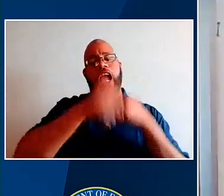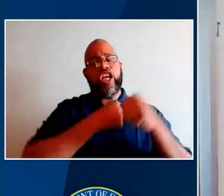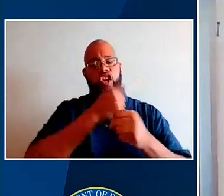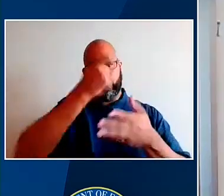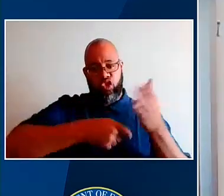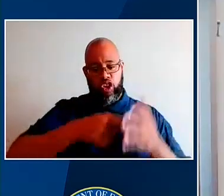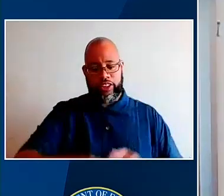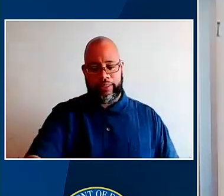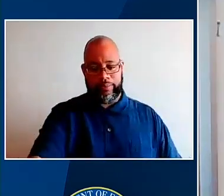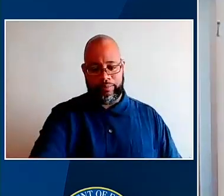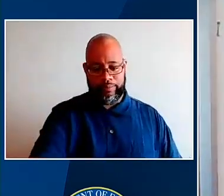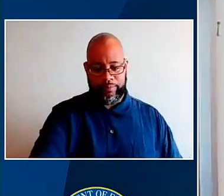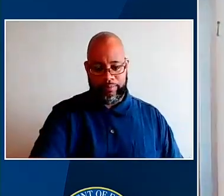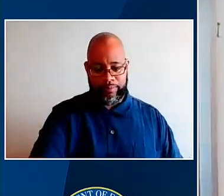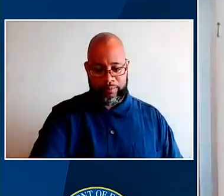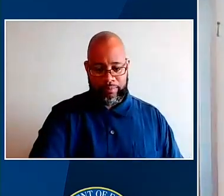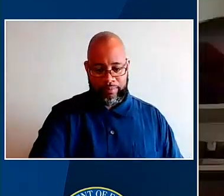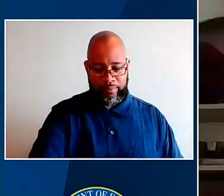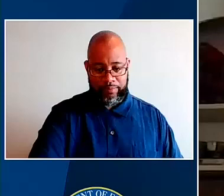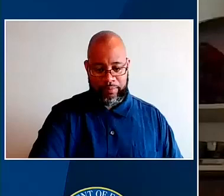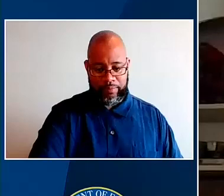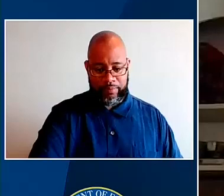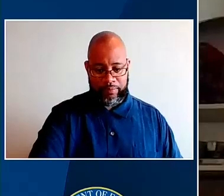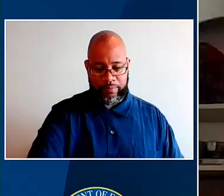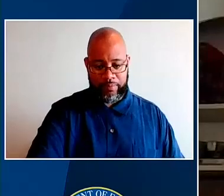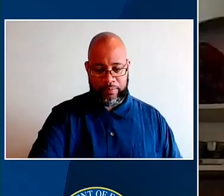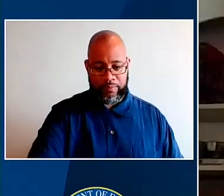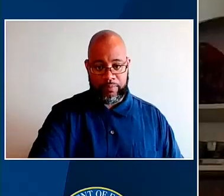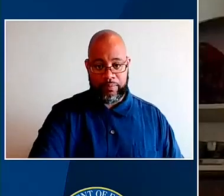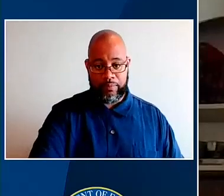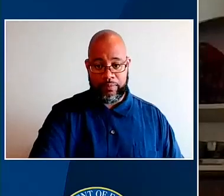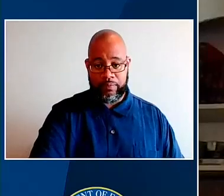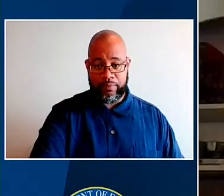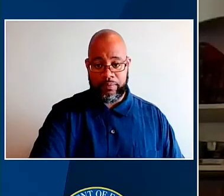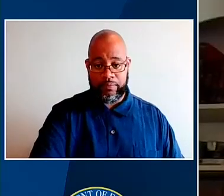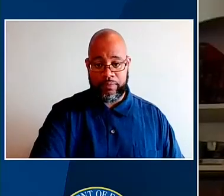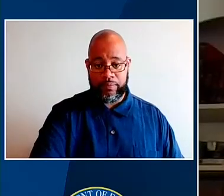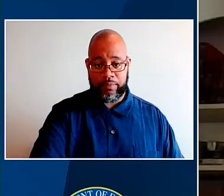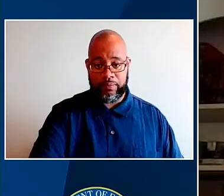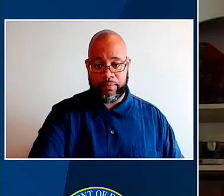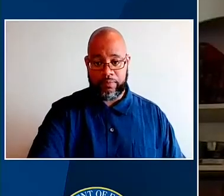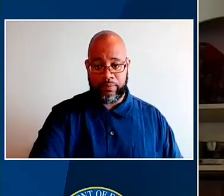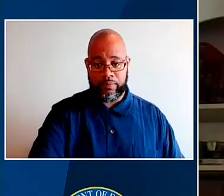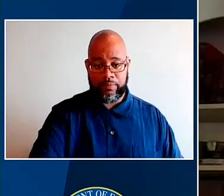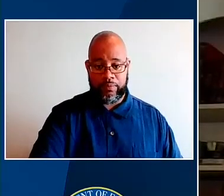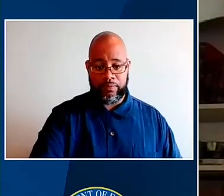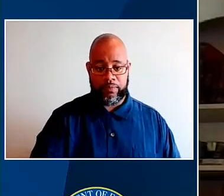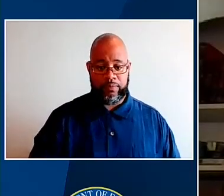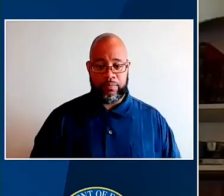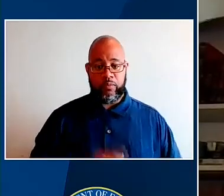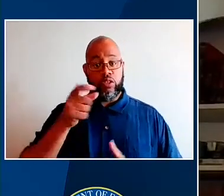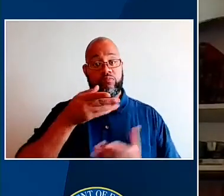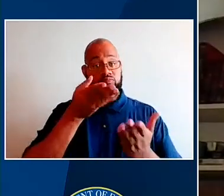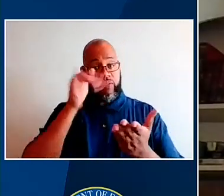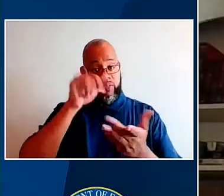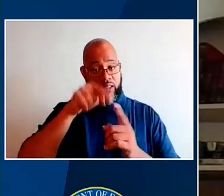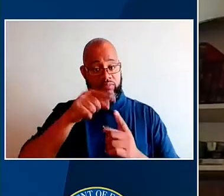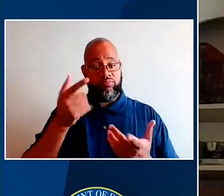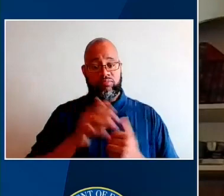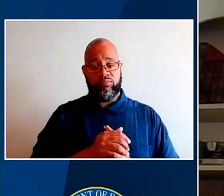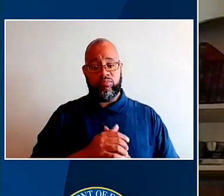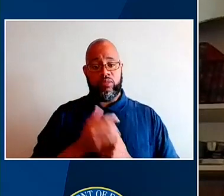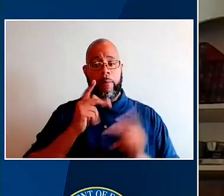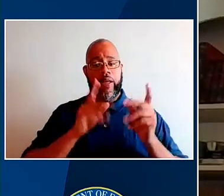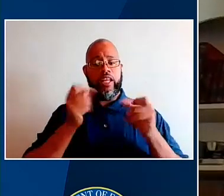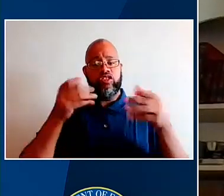Okay. Bottom of page 3 of the current issue paper. That's where everybody ought to be, and I'll give our people a